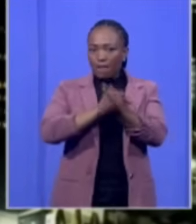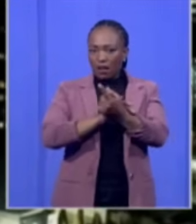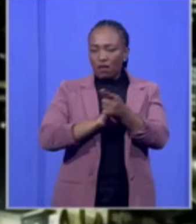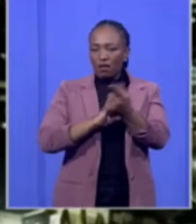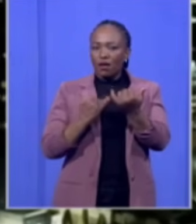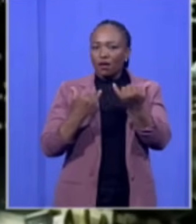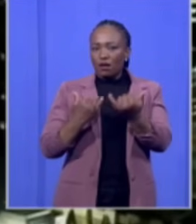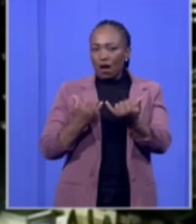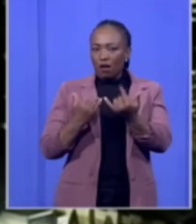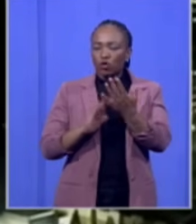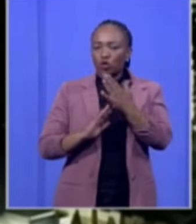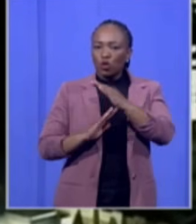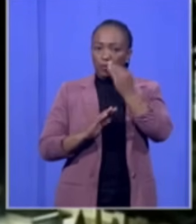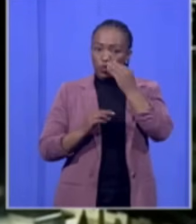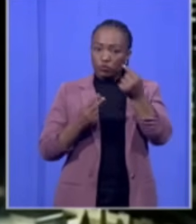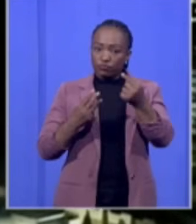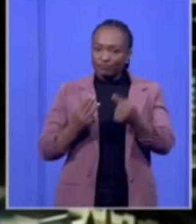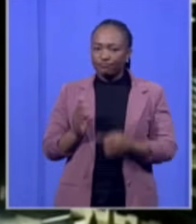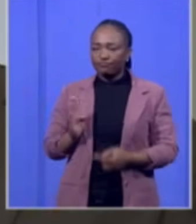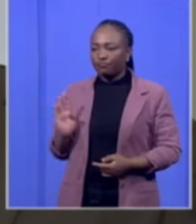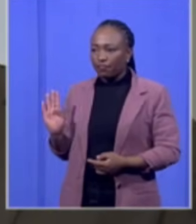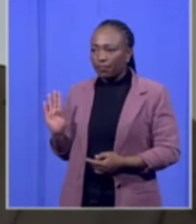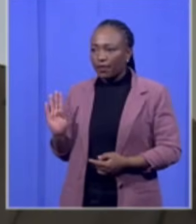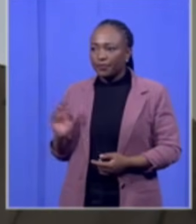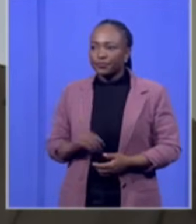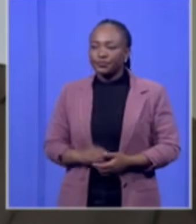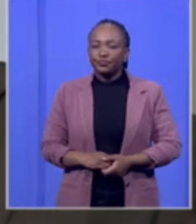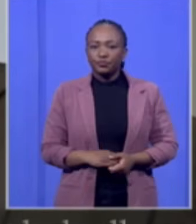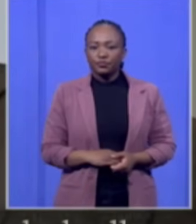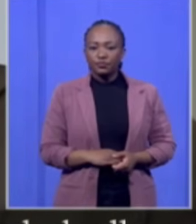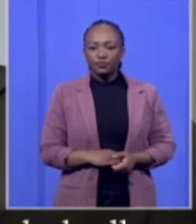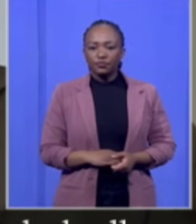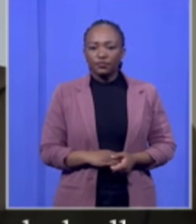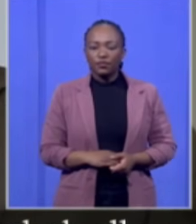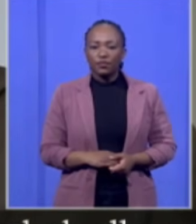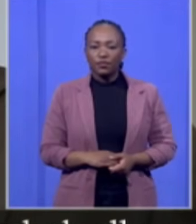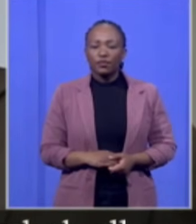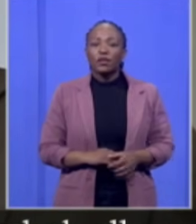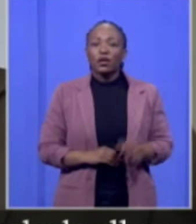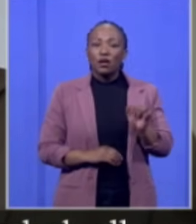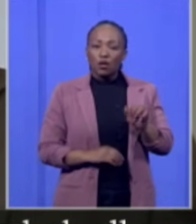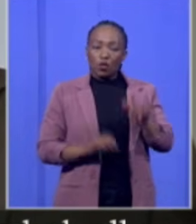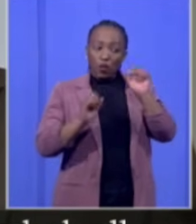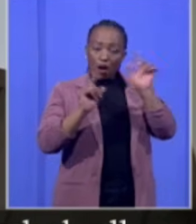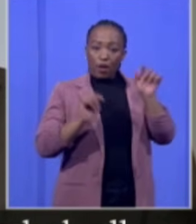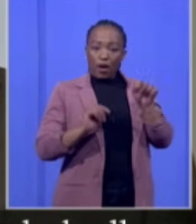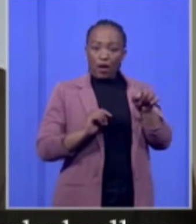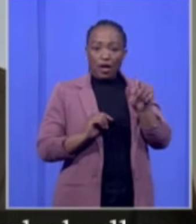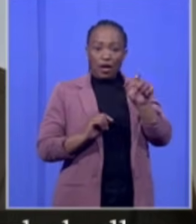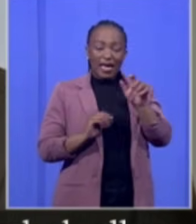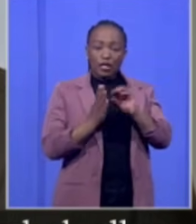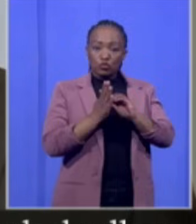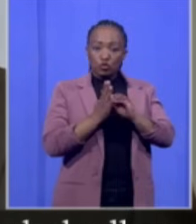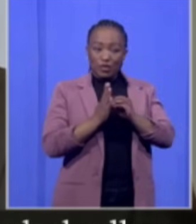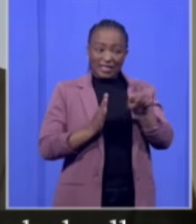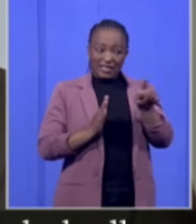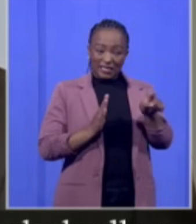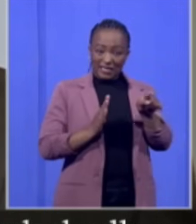ao le jwalo ha re di thakgole ka dihlooho tsa tsona. We are aware that this fellow, this criminal was